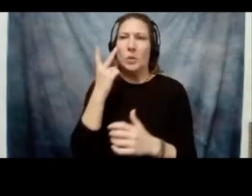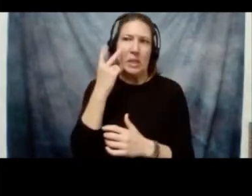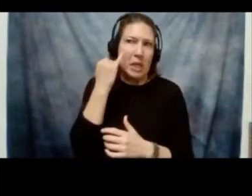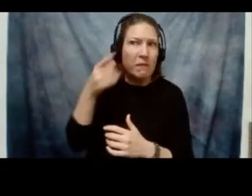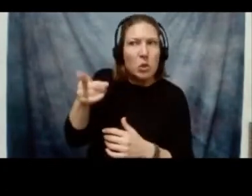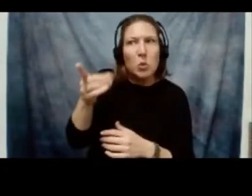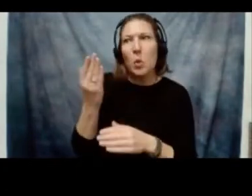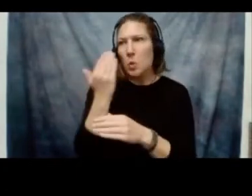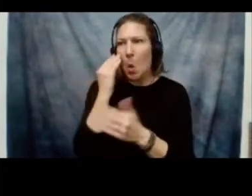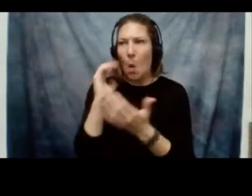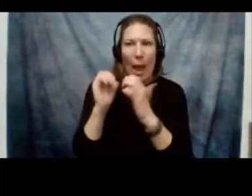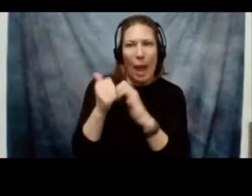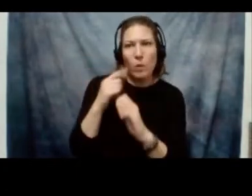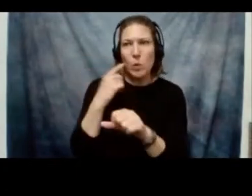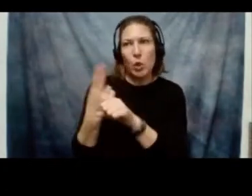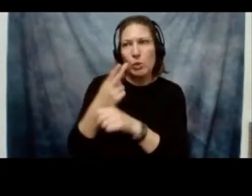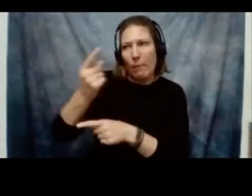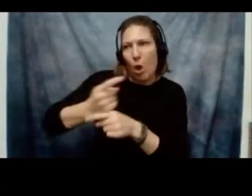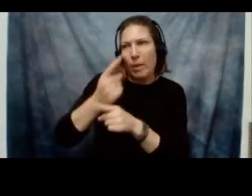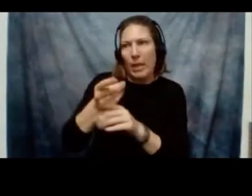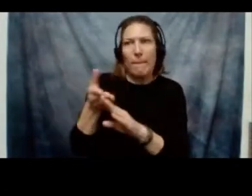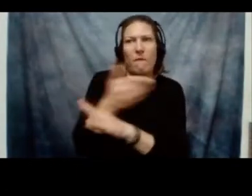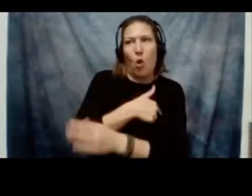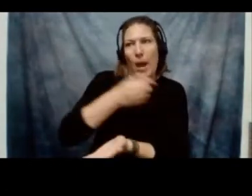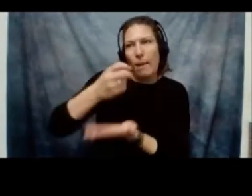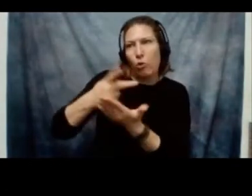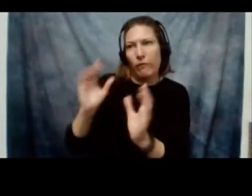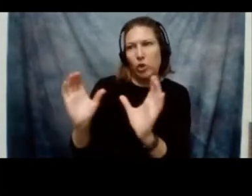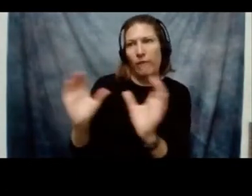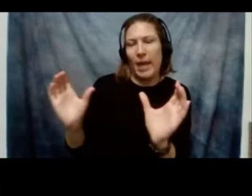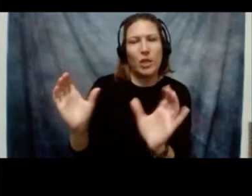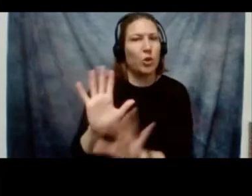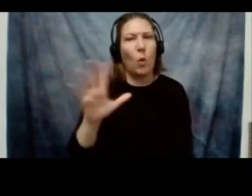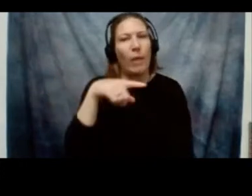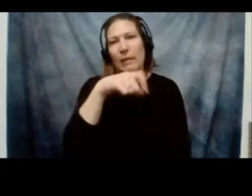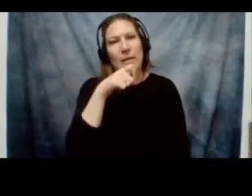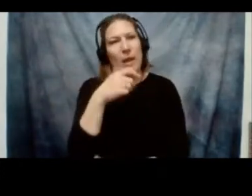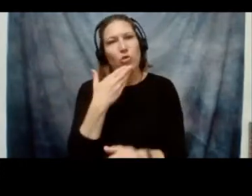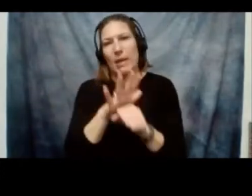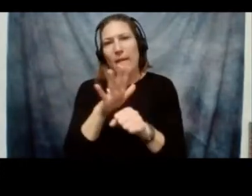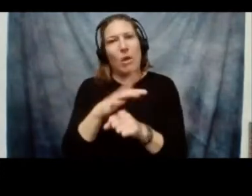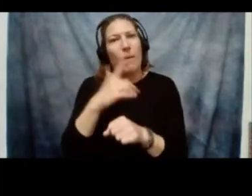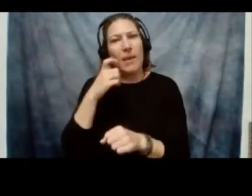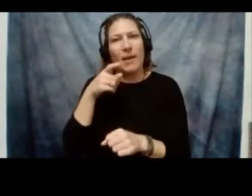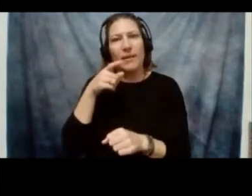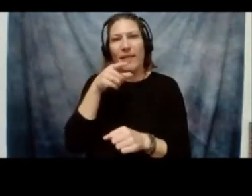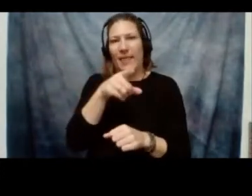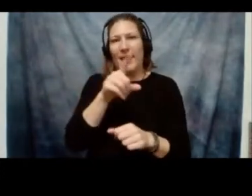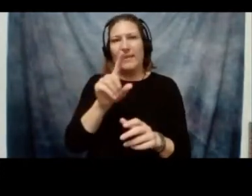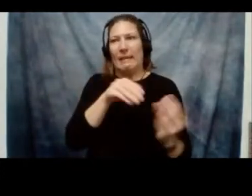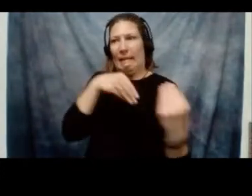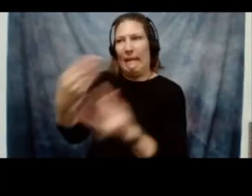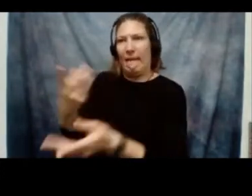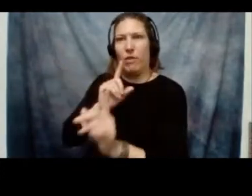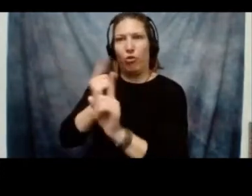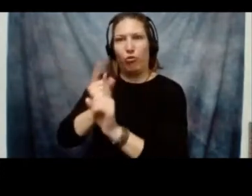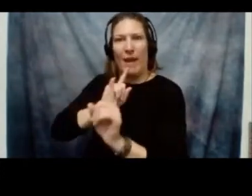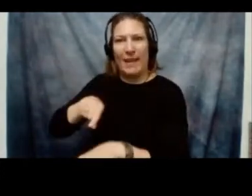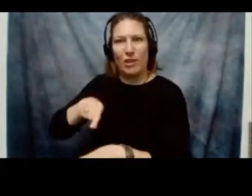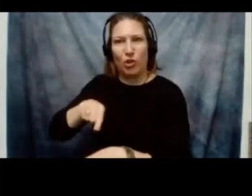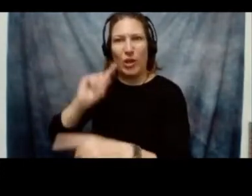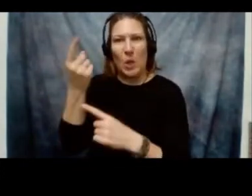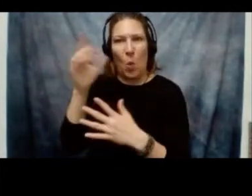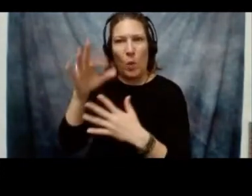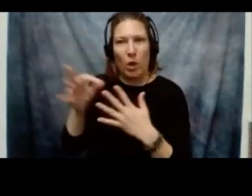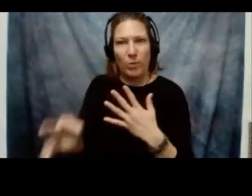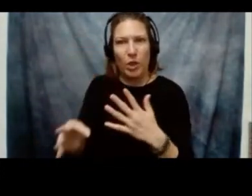it, because I can only get this right. But as a practice, well, you know, it's one more chance for me to, hang on, let me